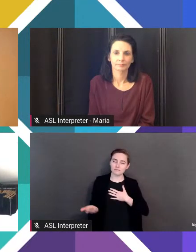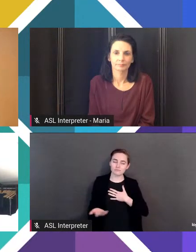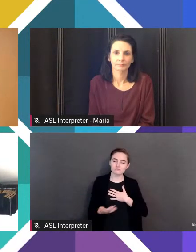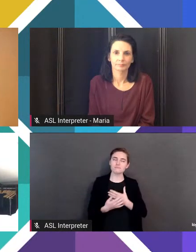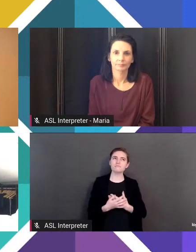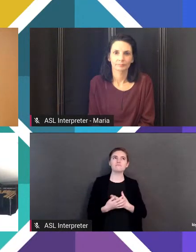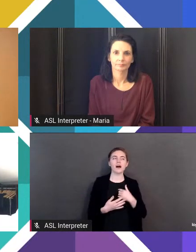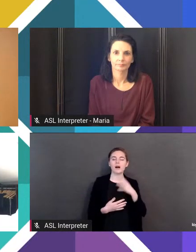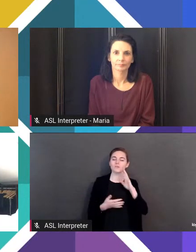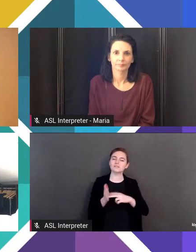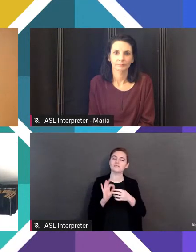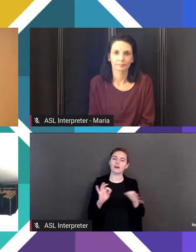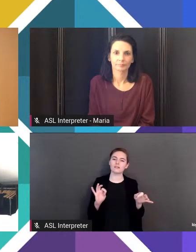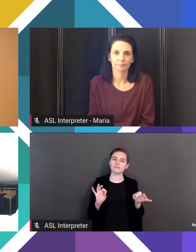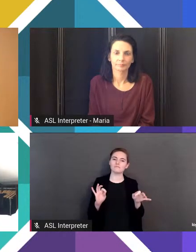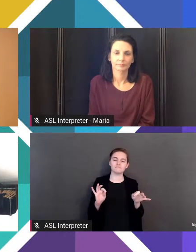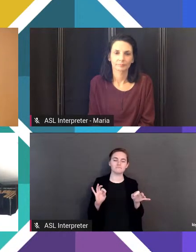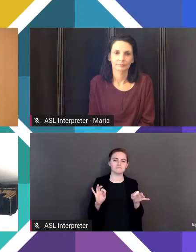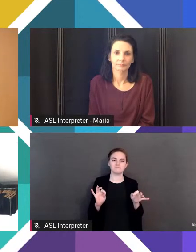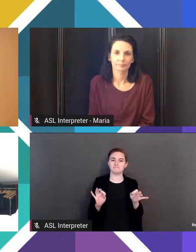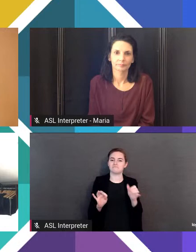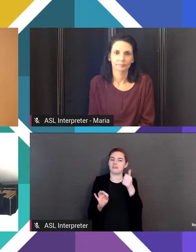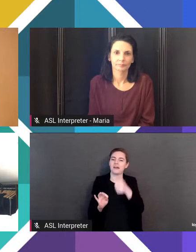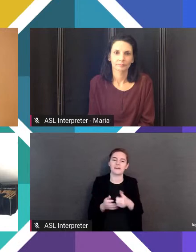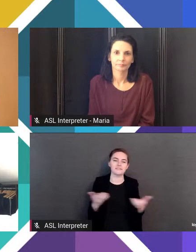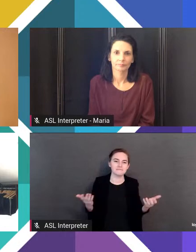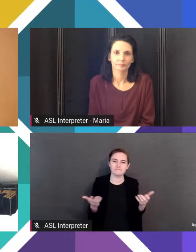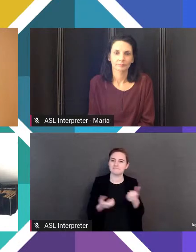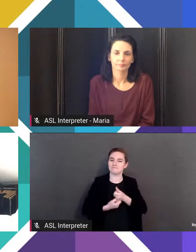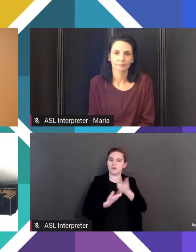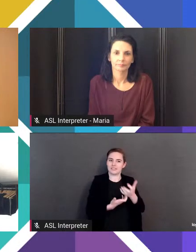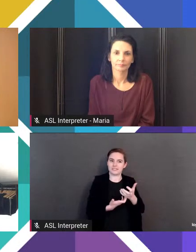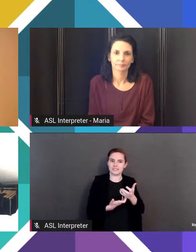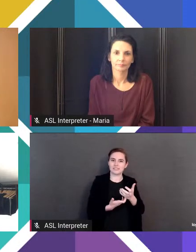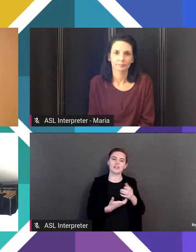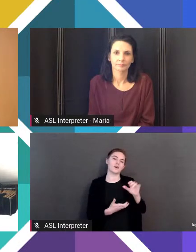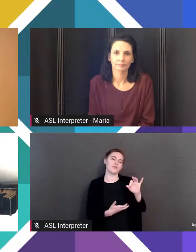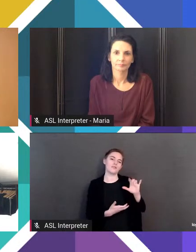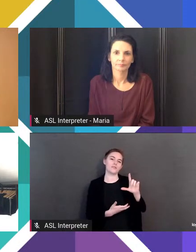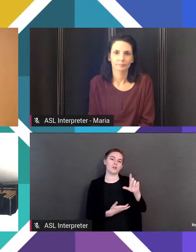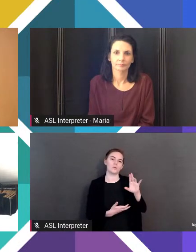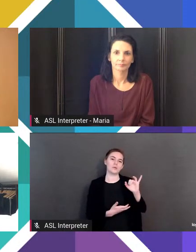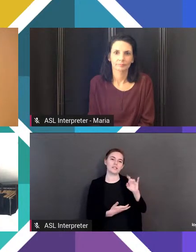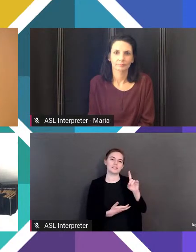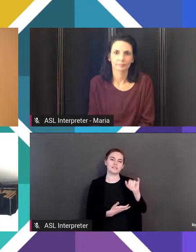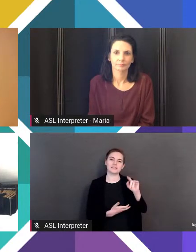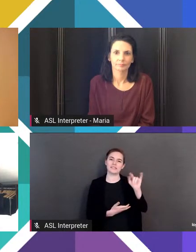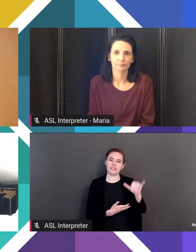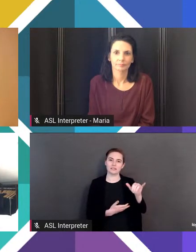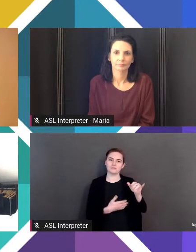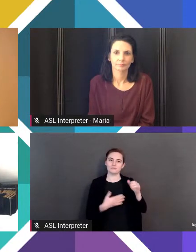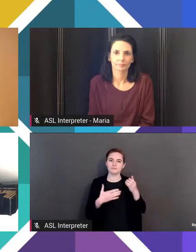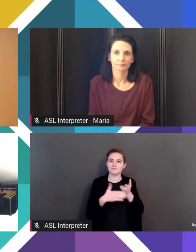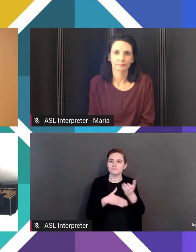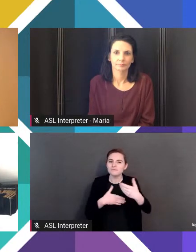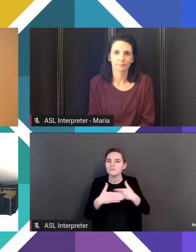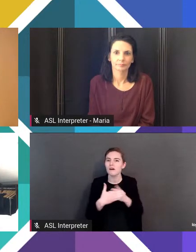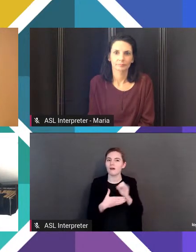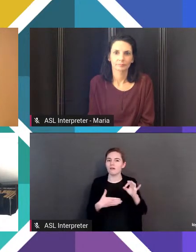as anything that is expressing the fluidity of gender and sexuality.